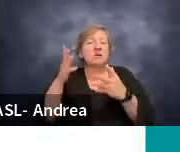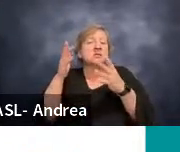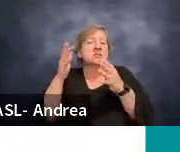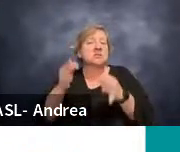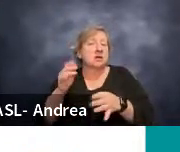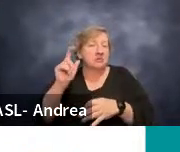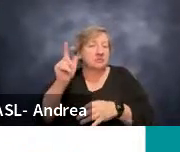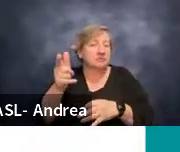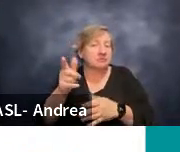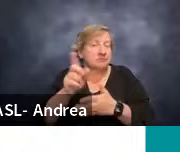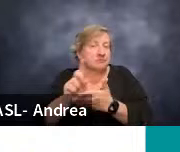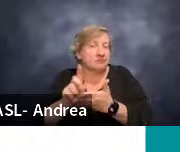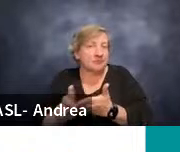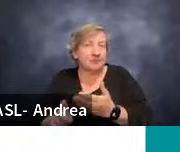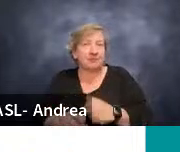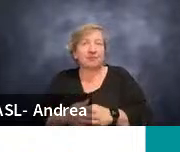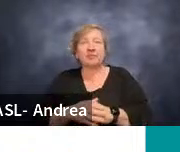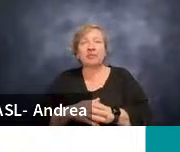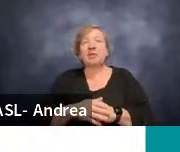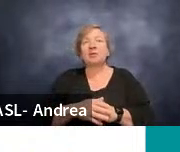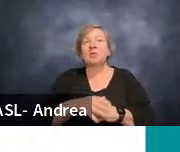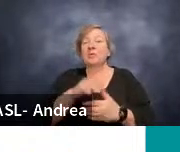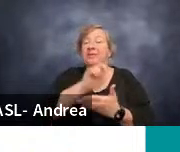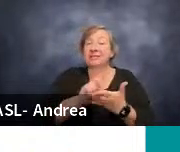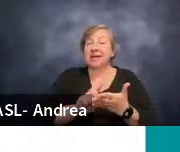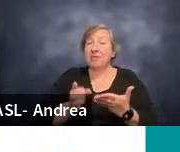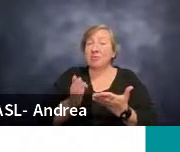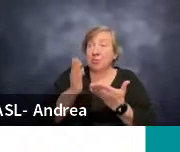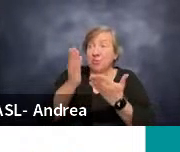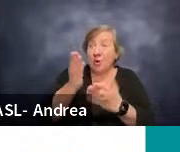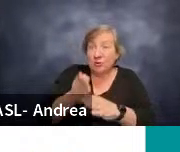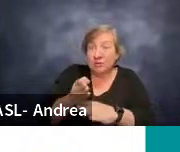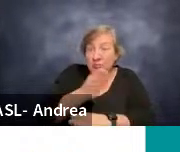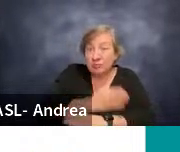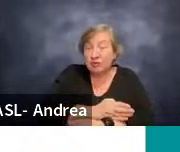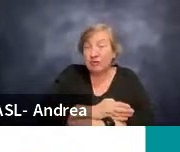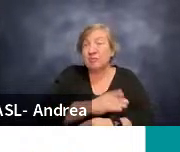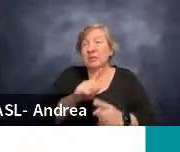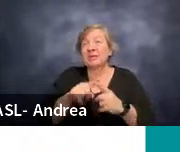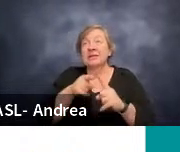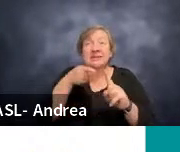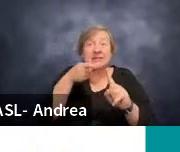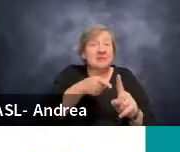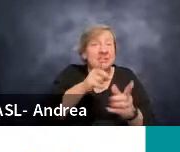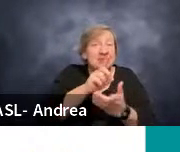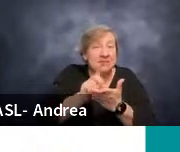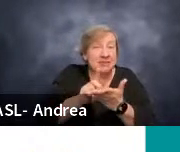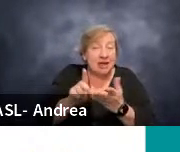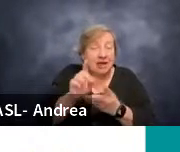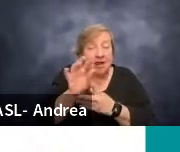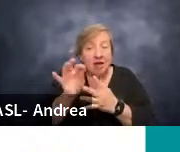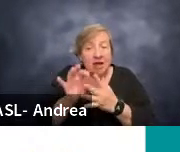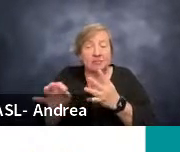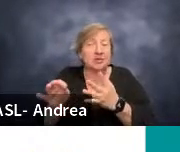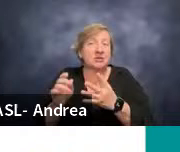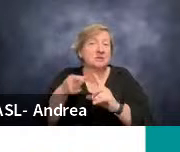the design of the proposed improvements, including the selection of specific design options and mitigations, will be